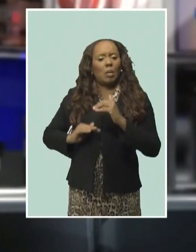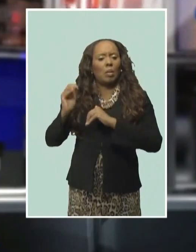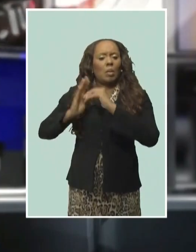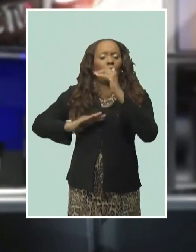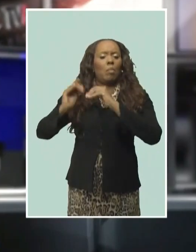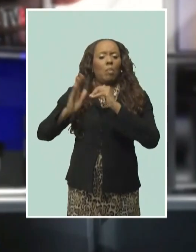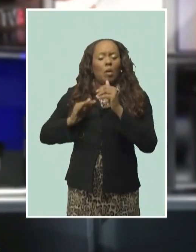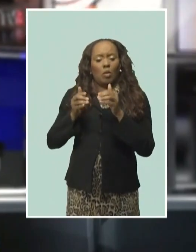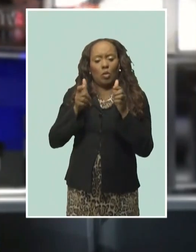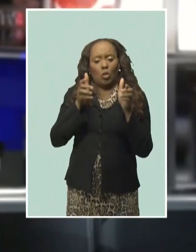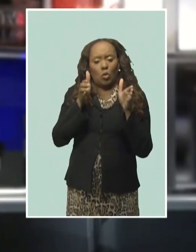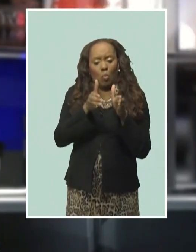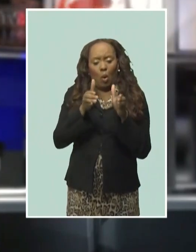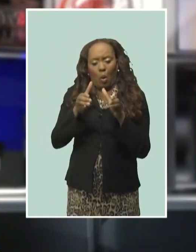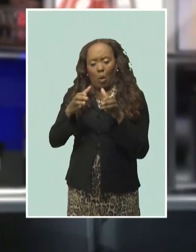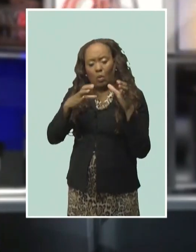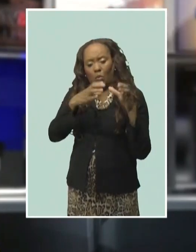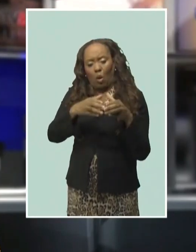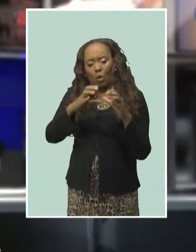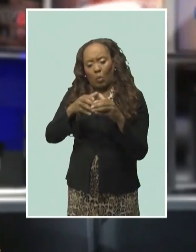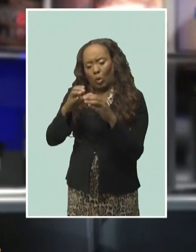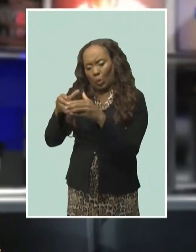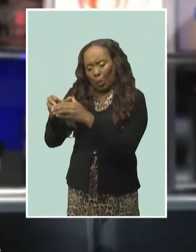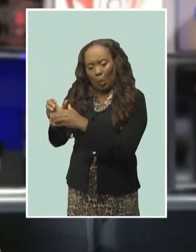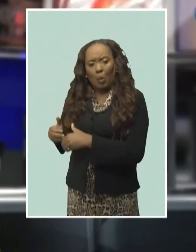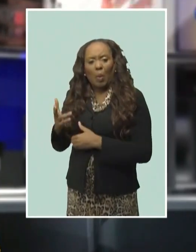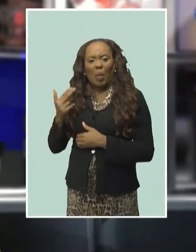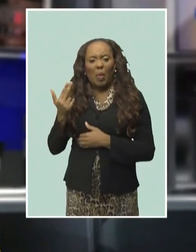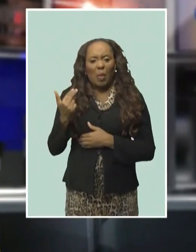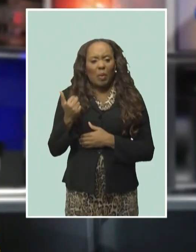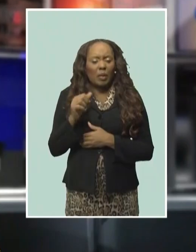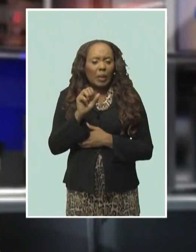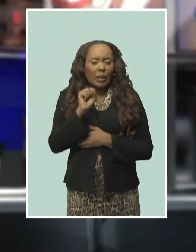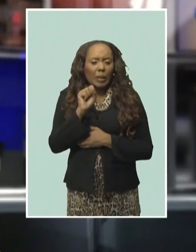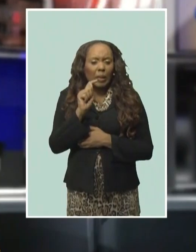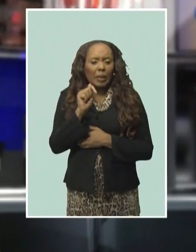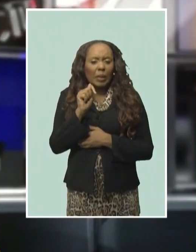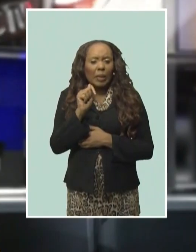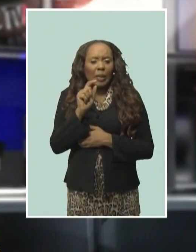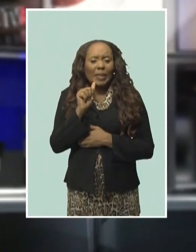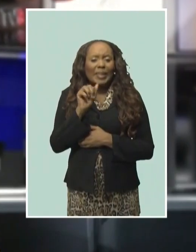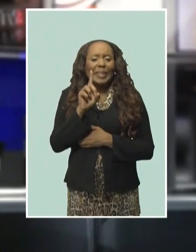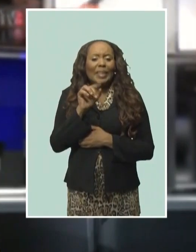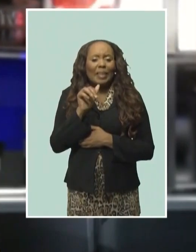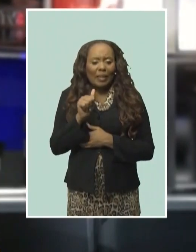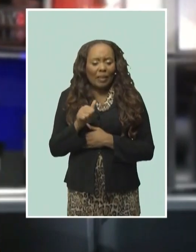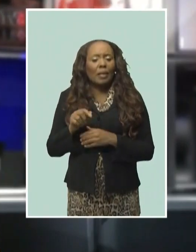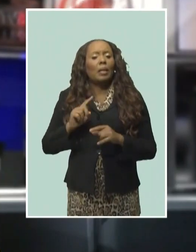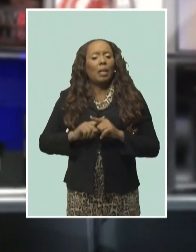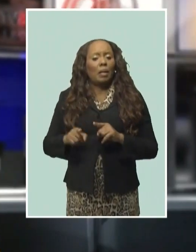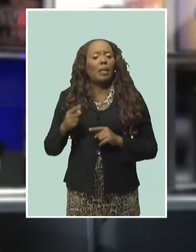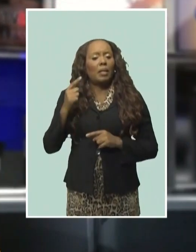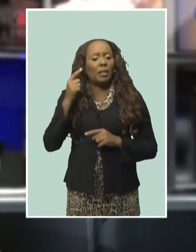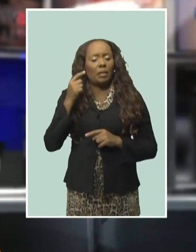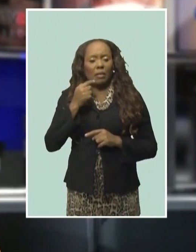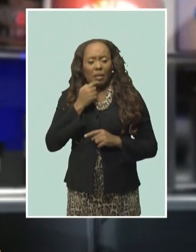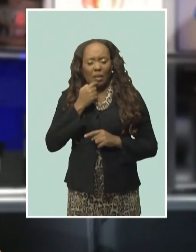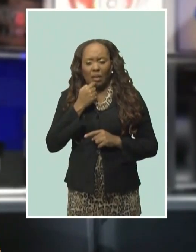set up at strategic points across the island. Mr. Thorne also stated that the stadia should cater to more than just